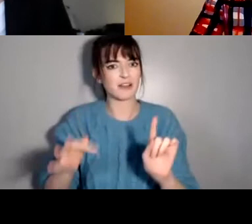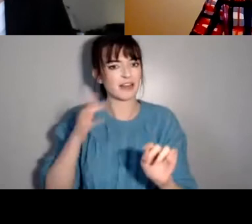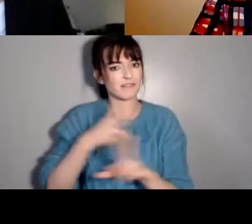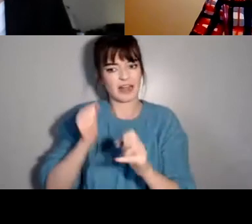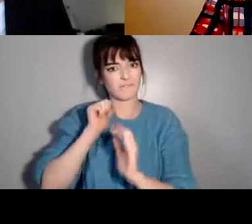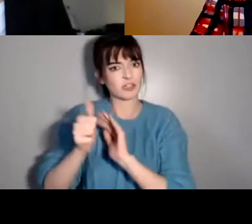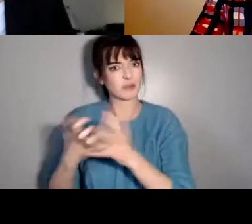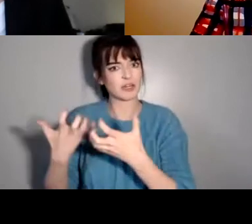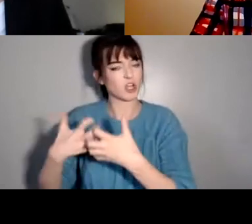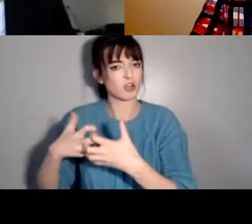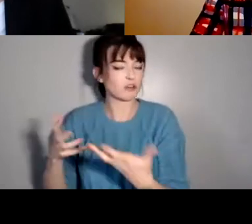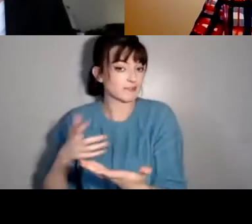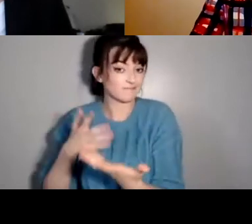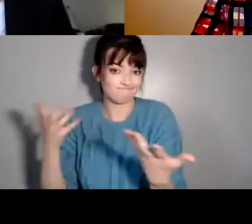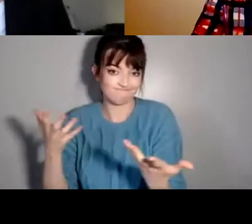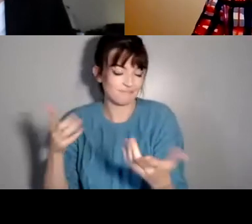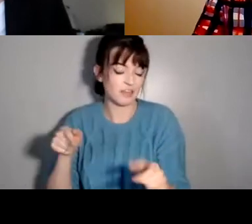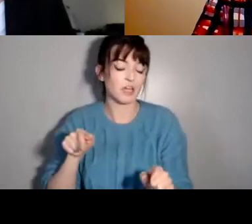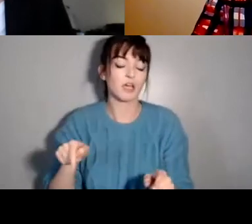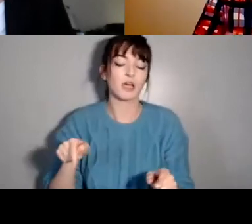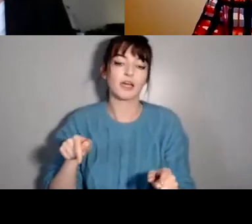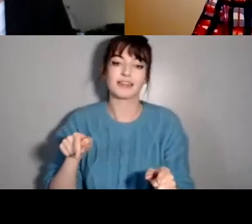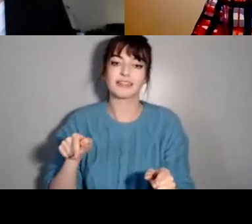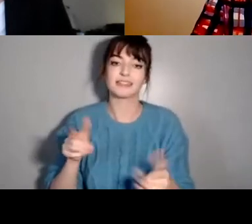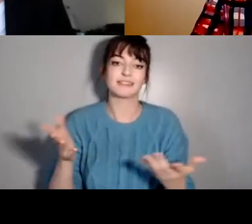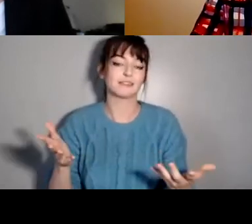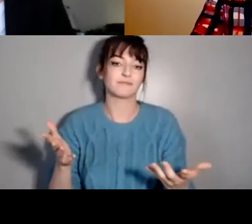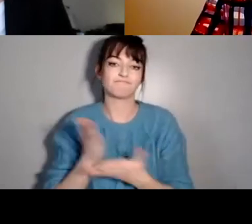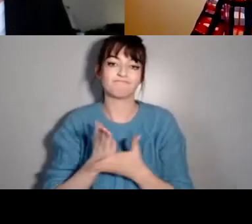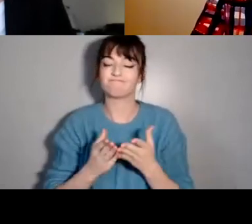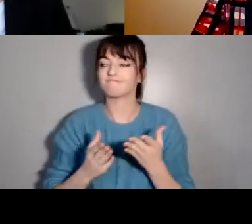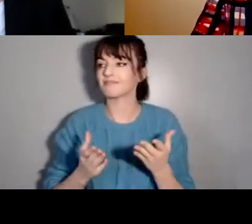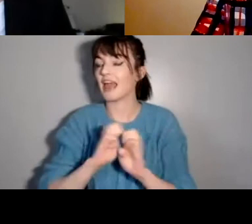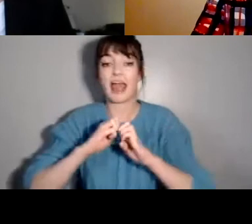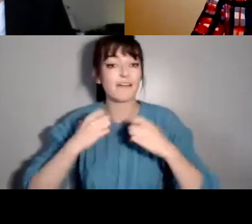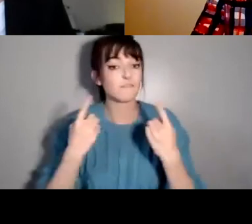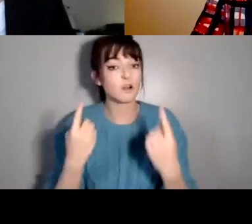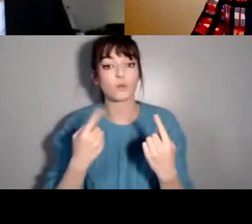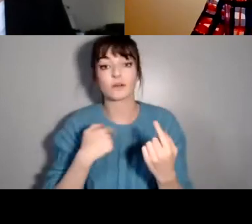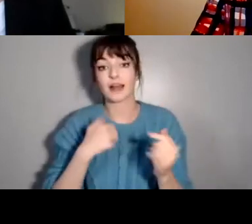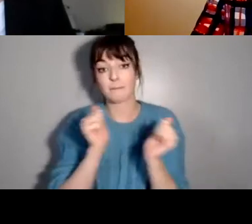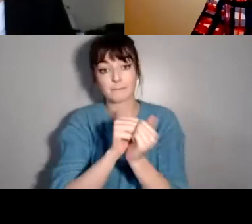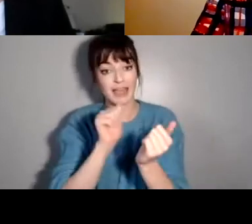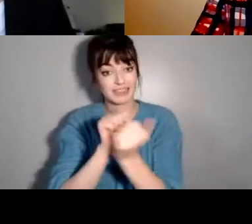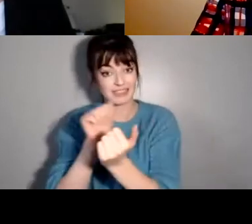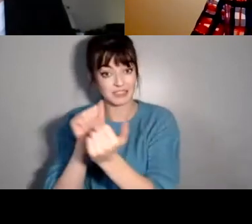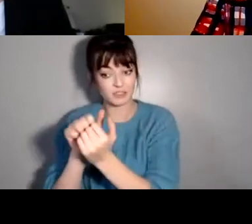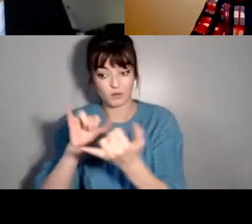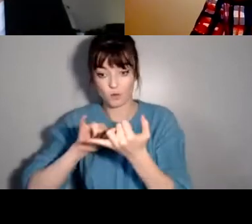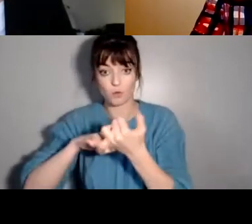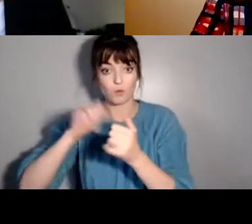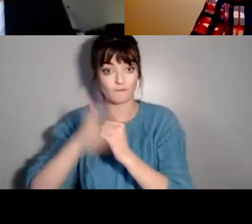it's something, you know, that I, every participant that I met in that situation that had